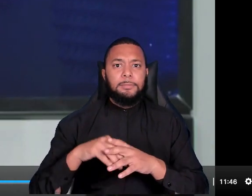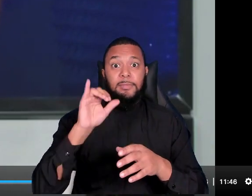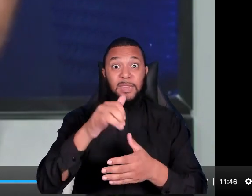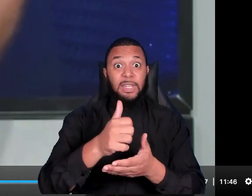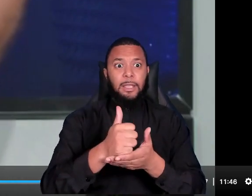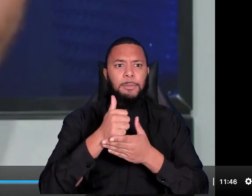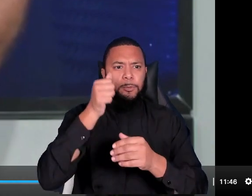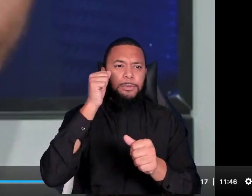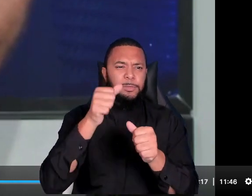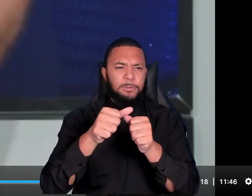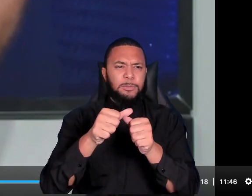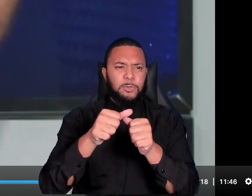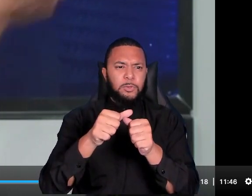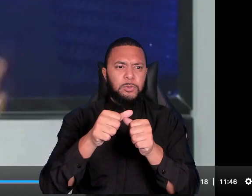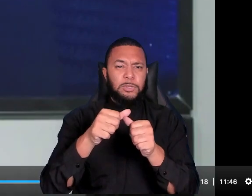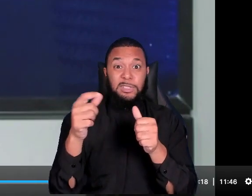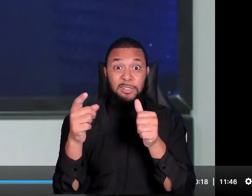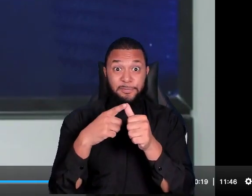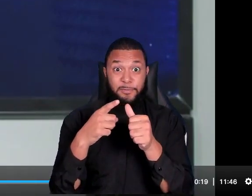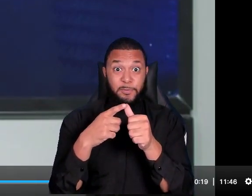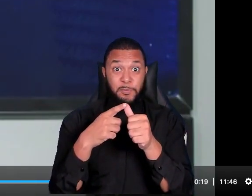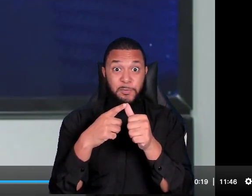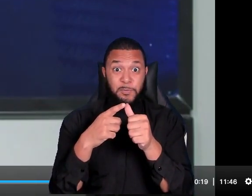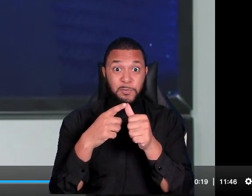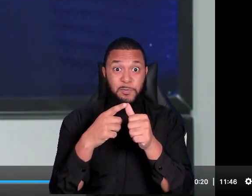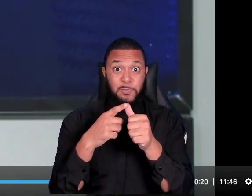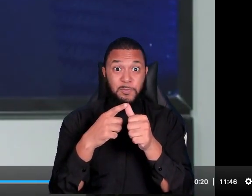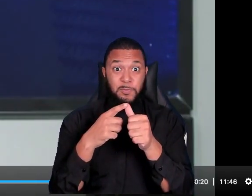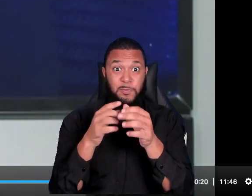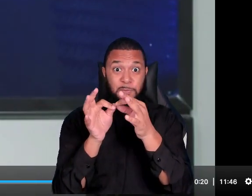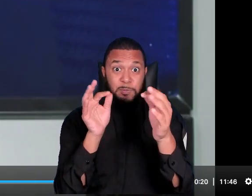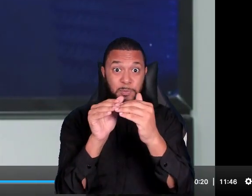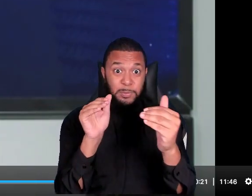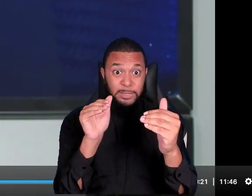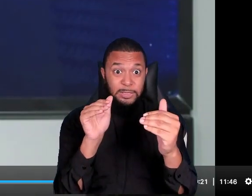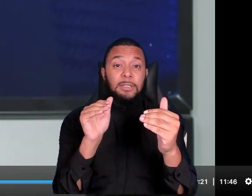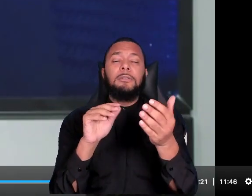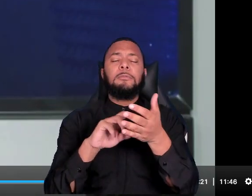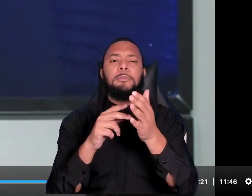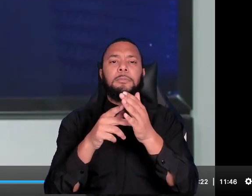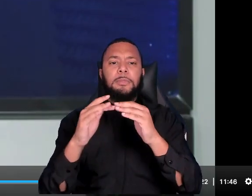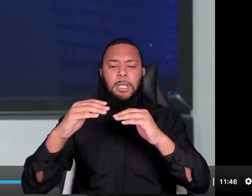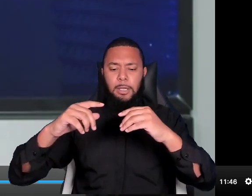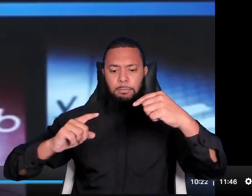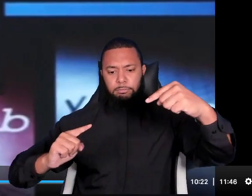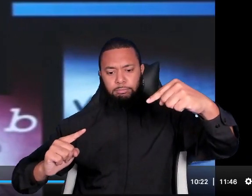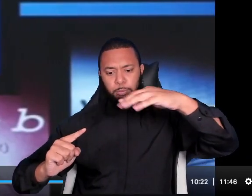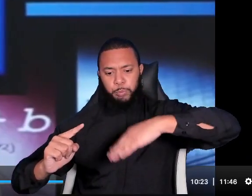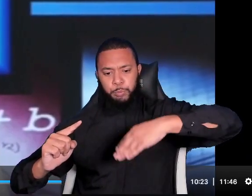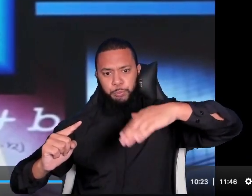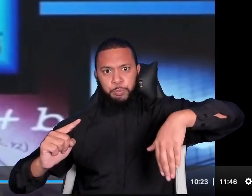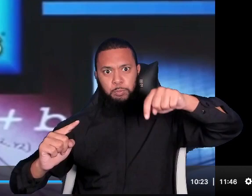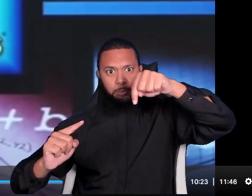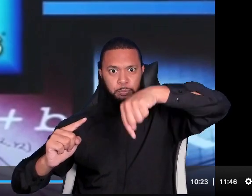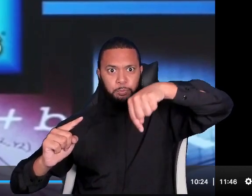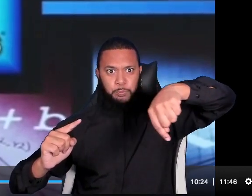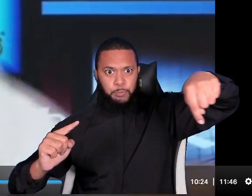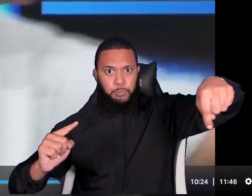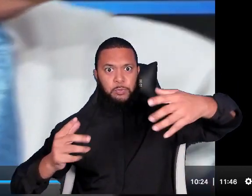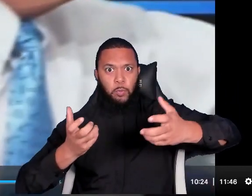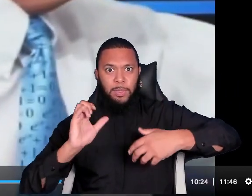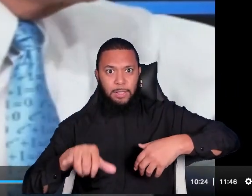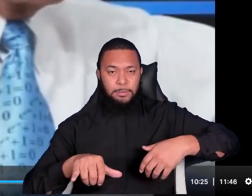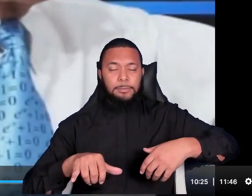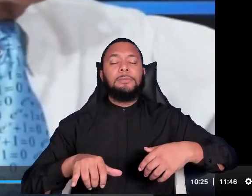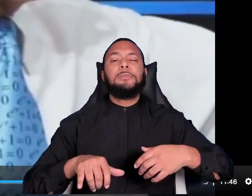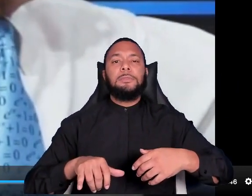that my first inequality is every point below that line. Okay? And we're already half done. Now